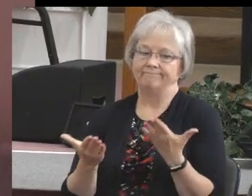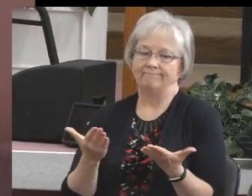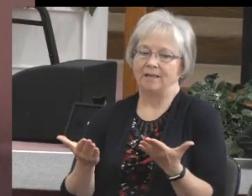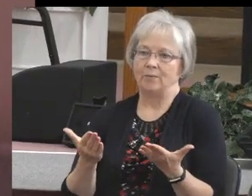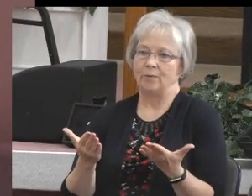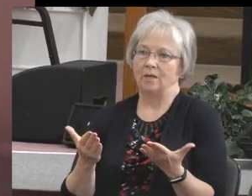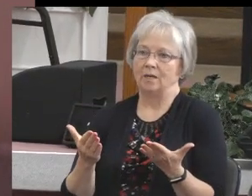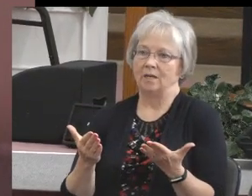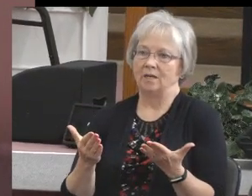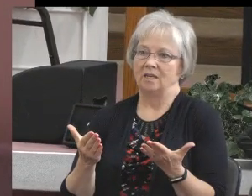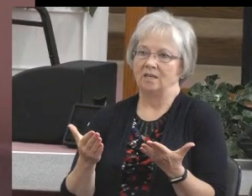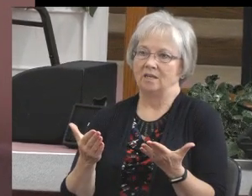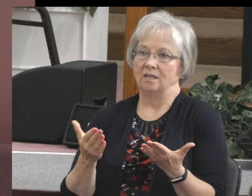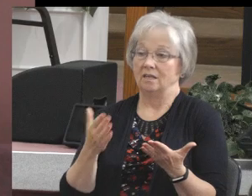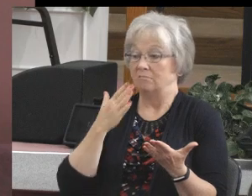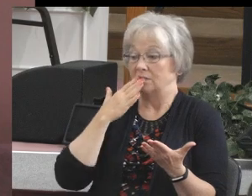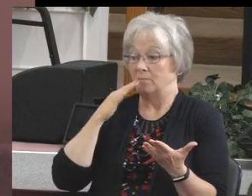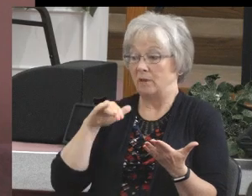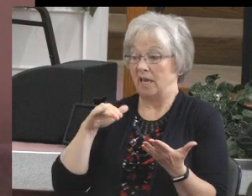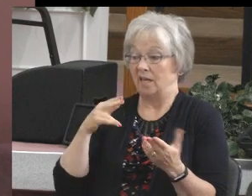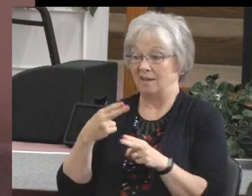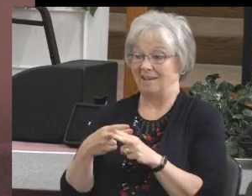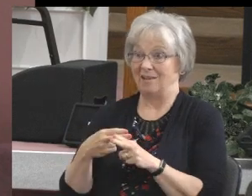been a derogatory term.